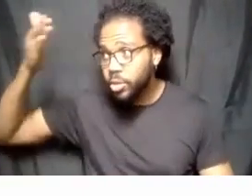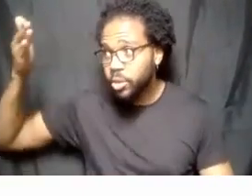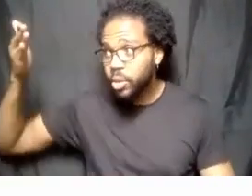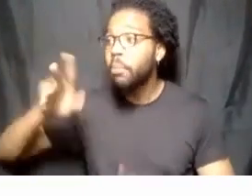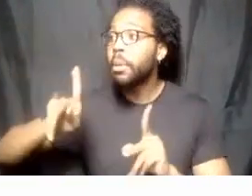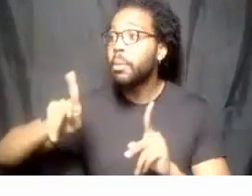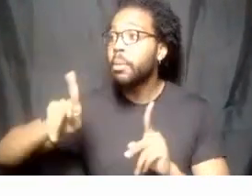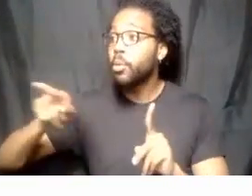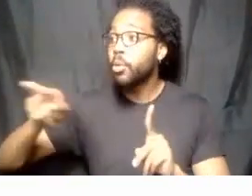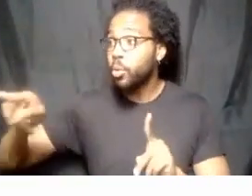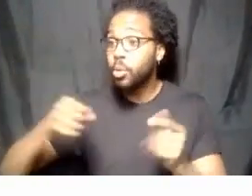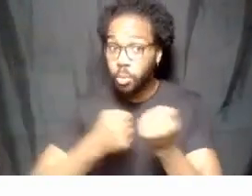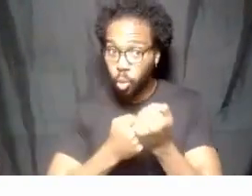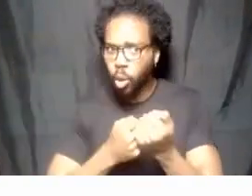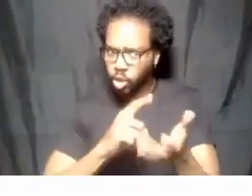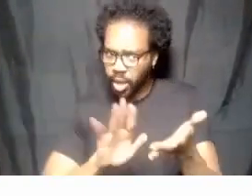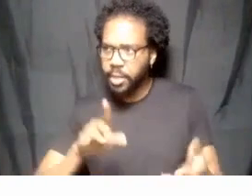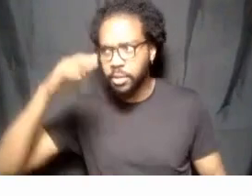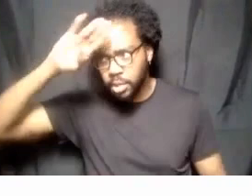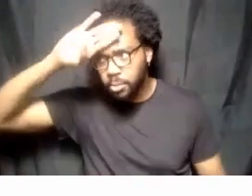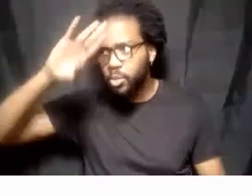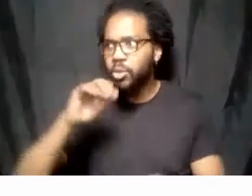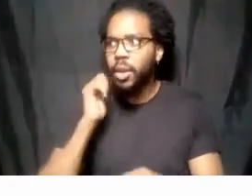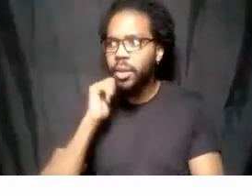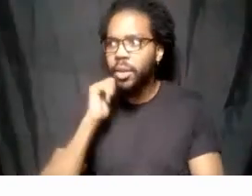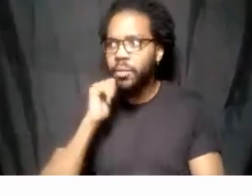be checking their temperature daily.